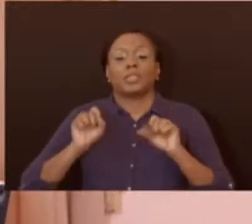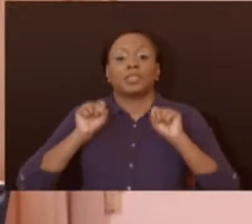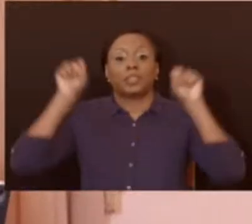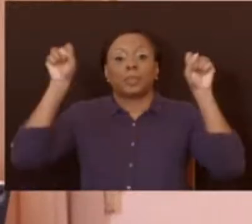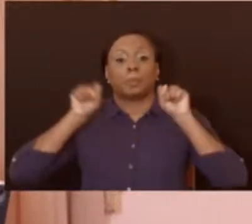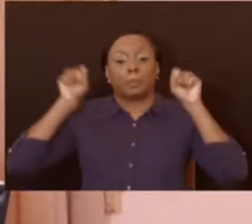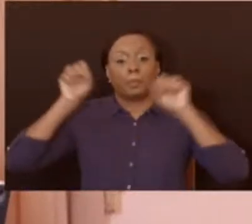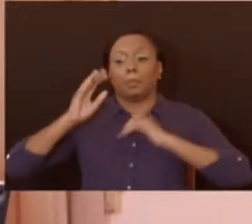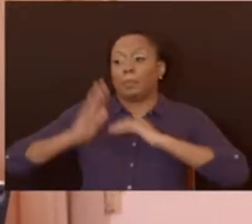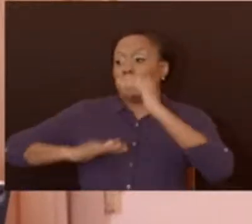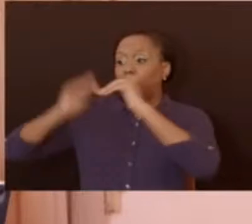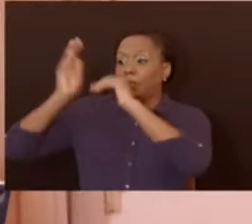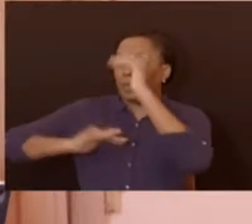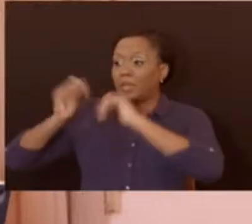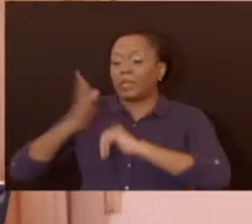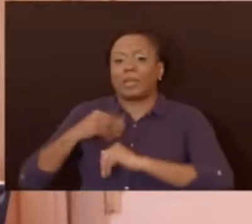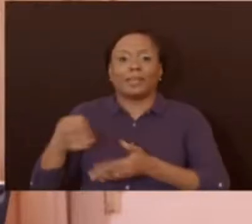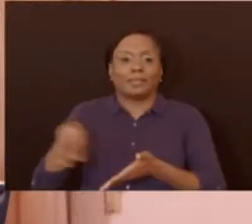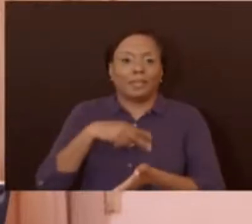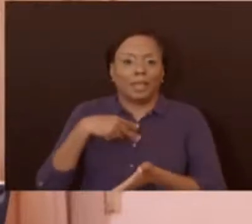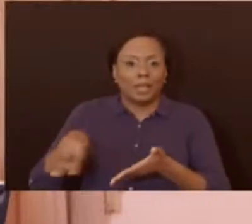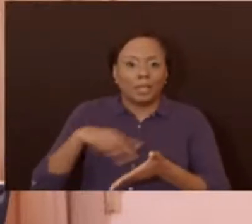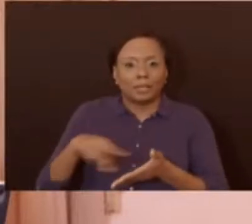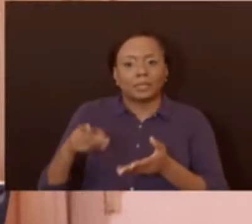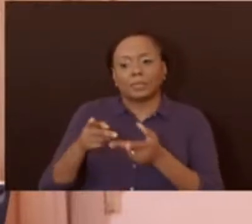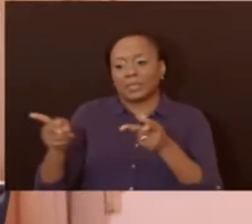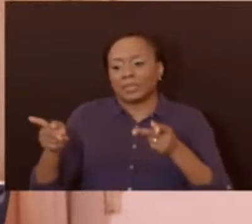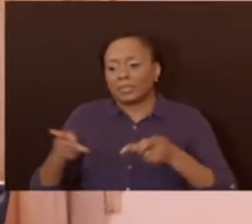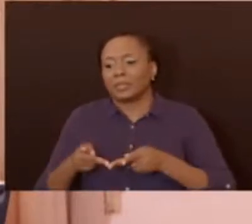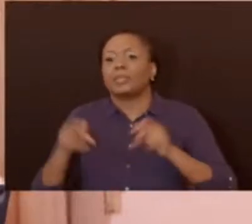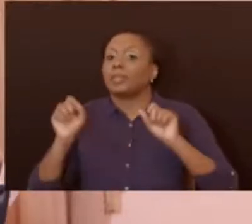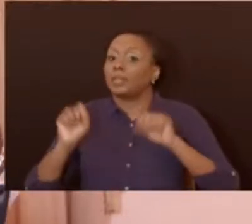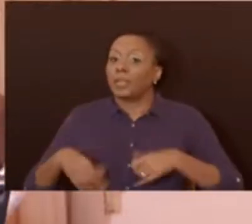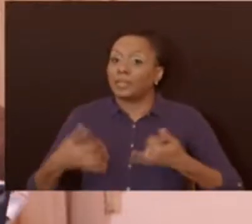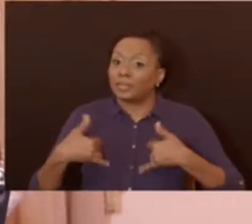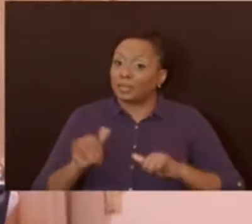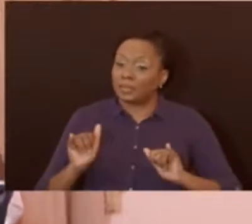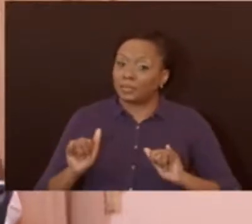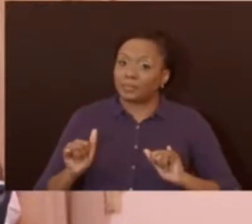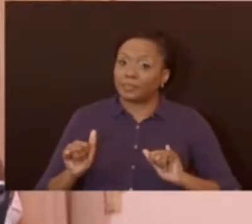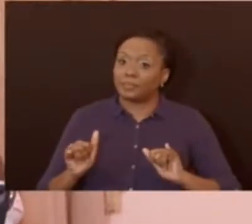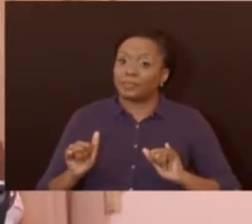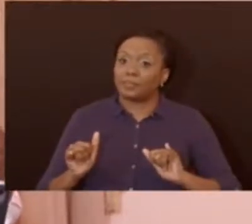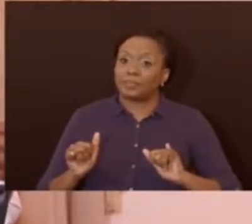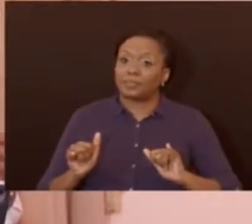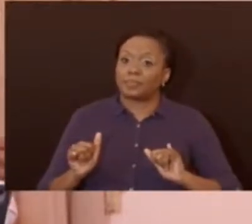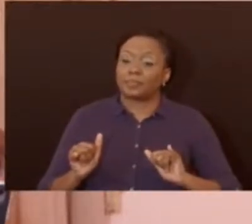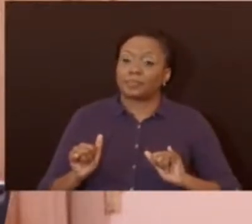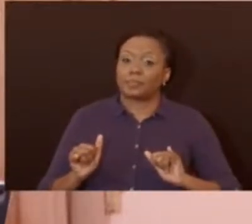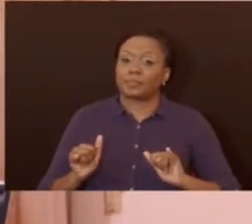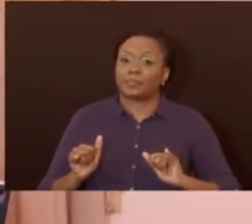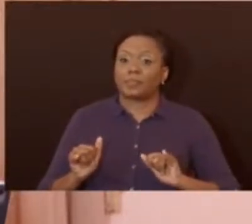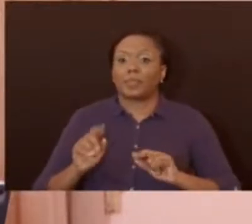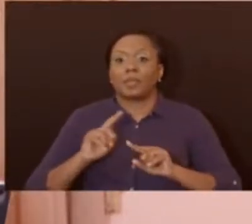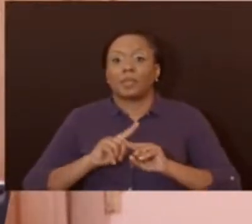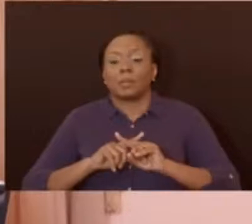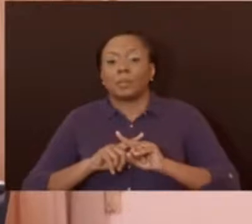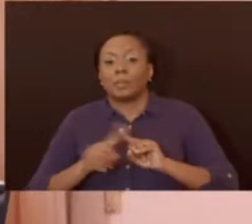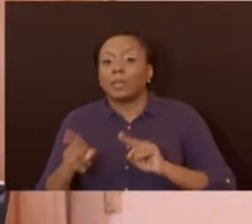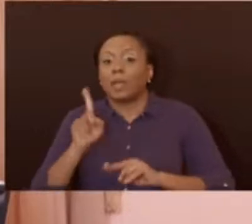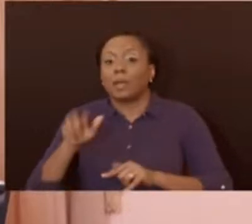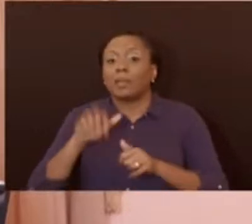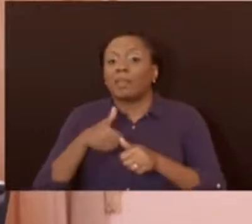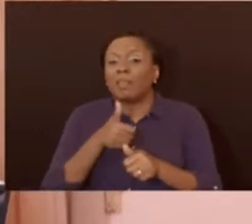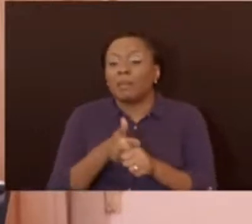be continued to operate, but on a case-by-case basis they will have to operate based on specific